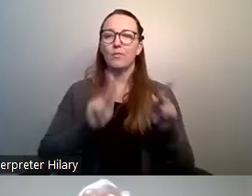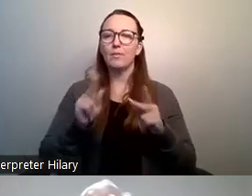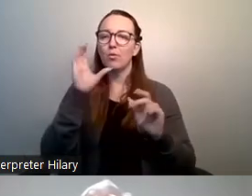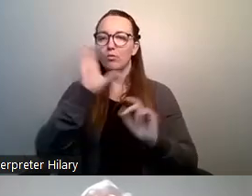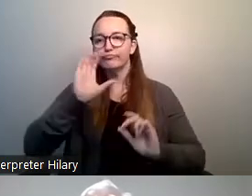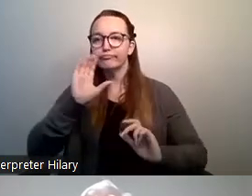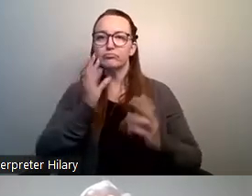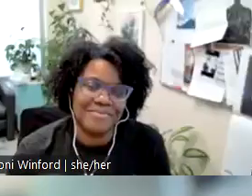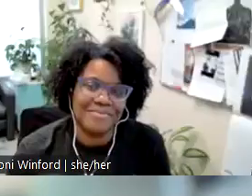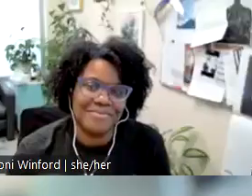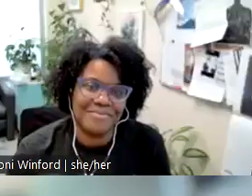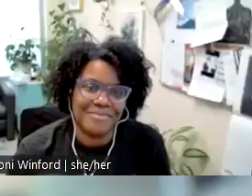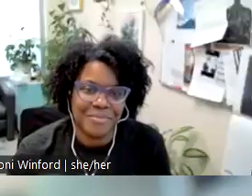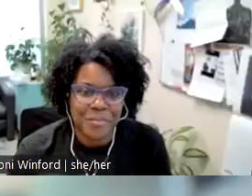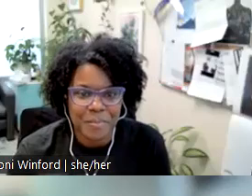programs.